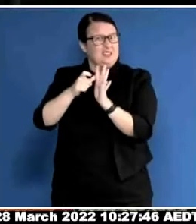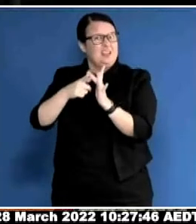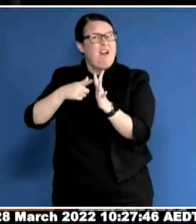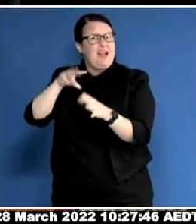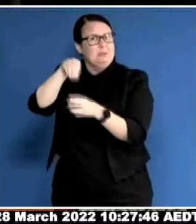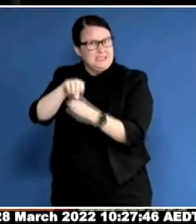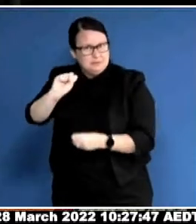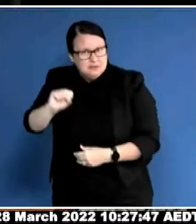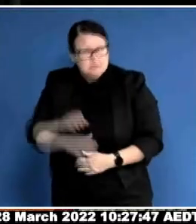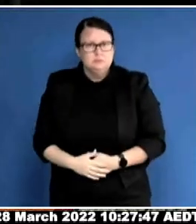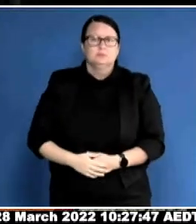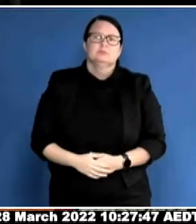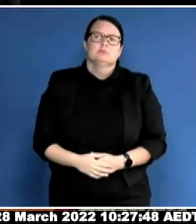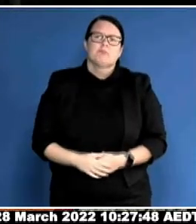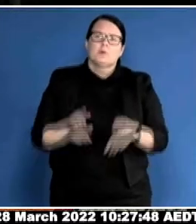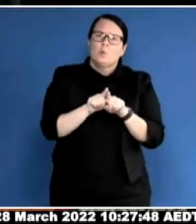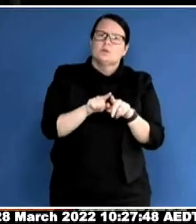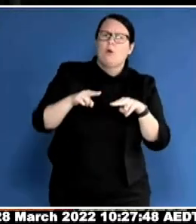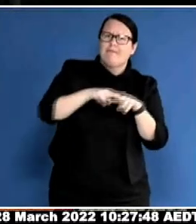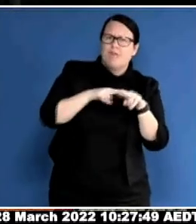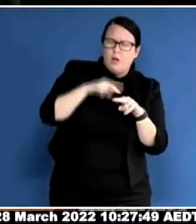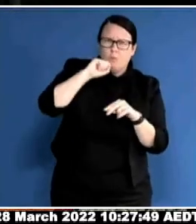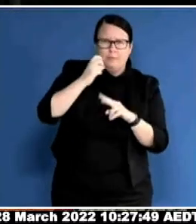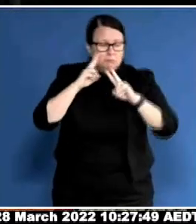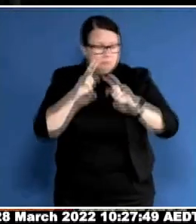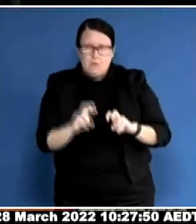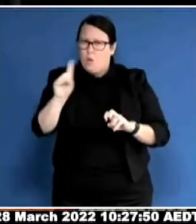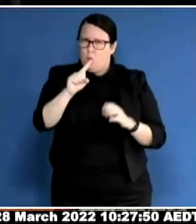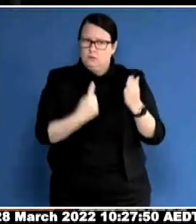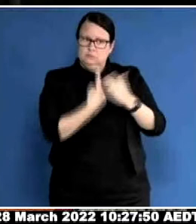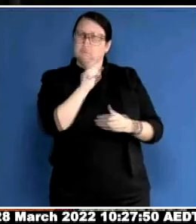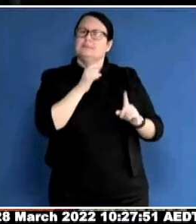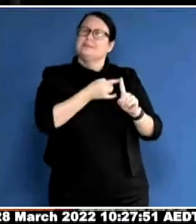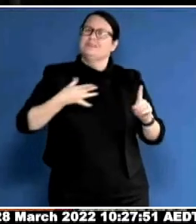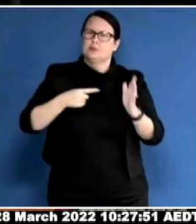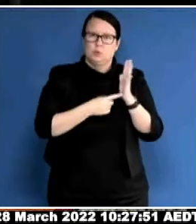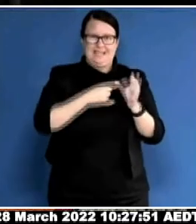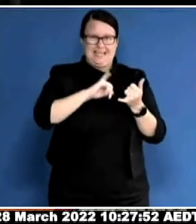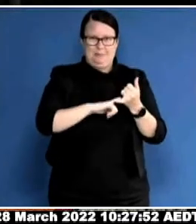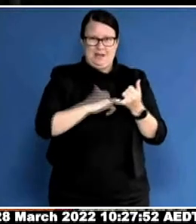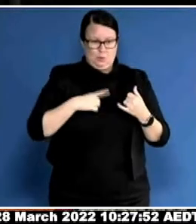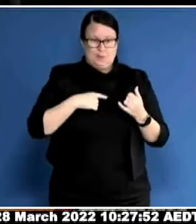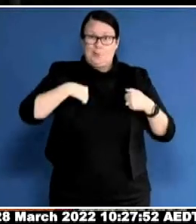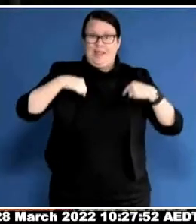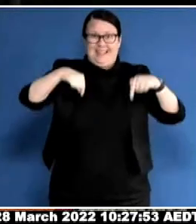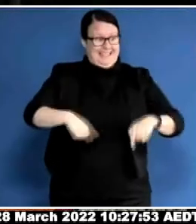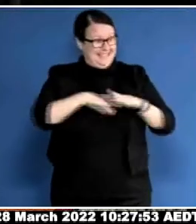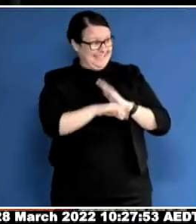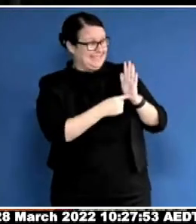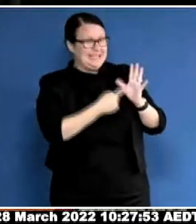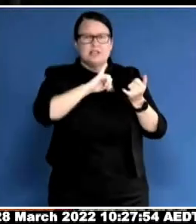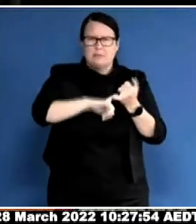to look at some specific matters concerning Tasmania. While we're here in Tasmania holding a hearing, we wanted